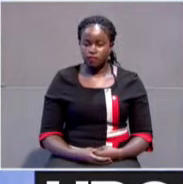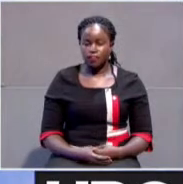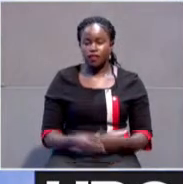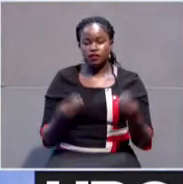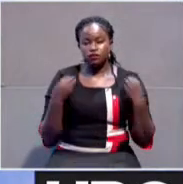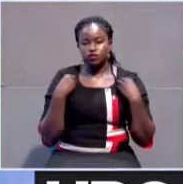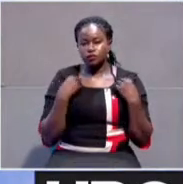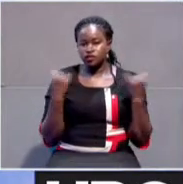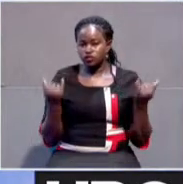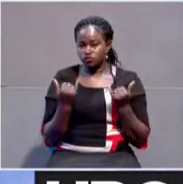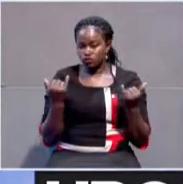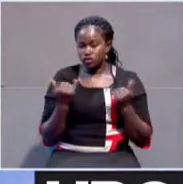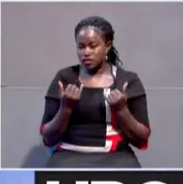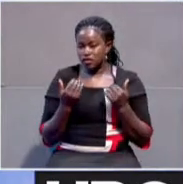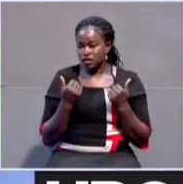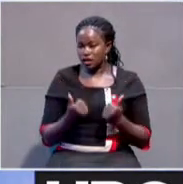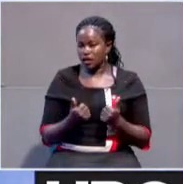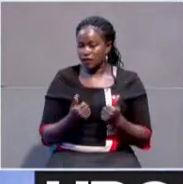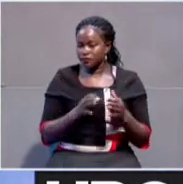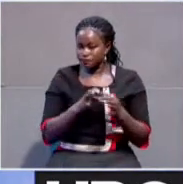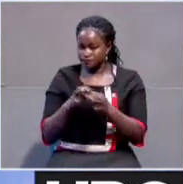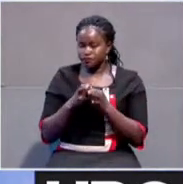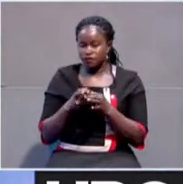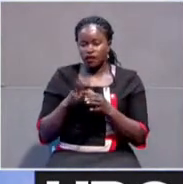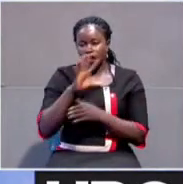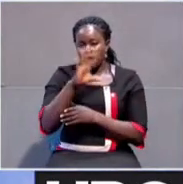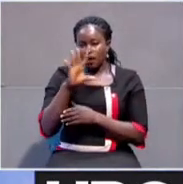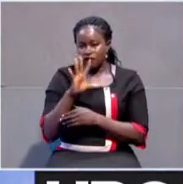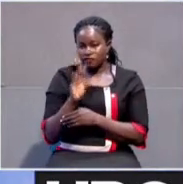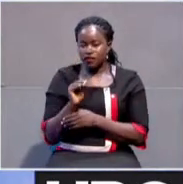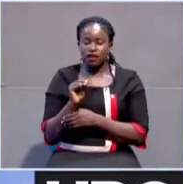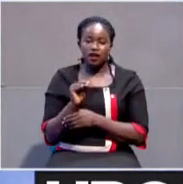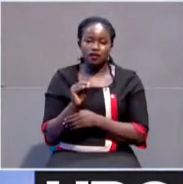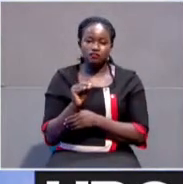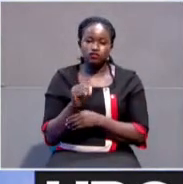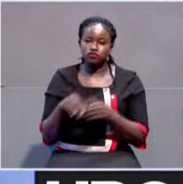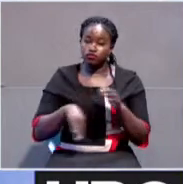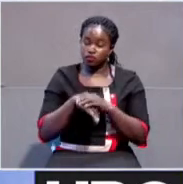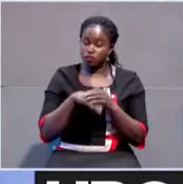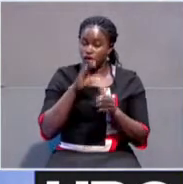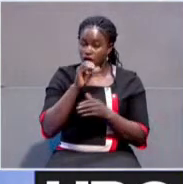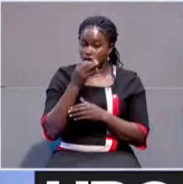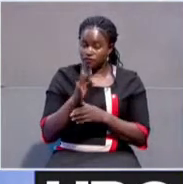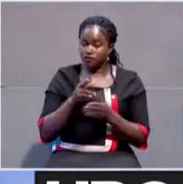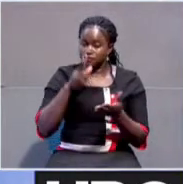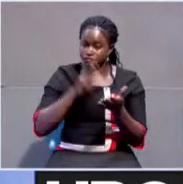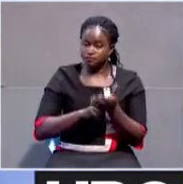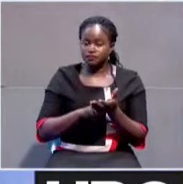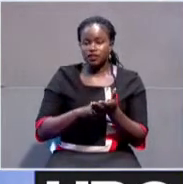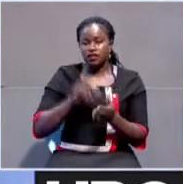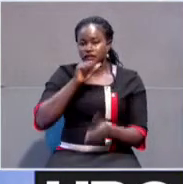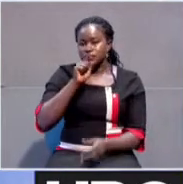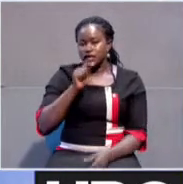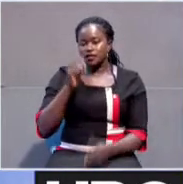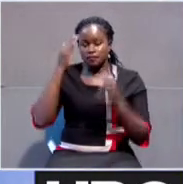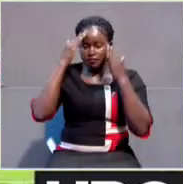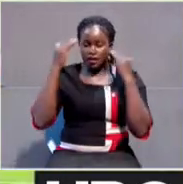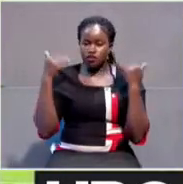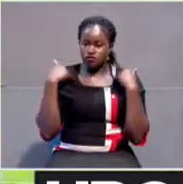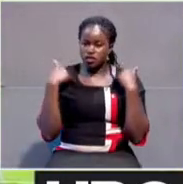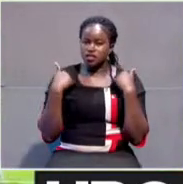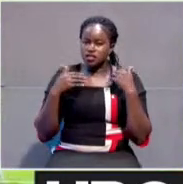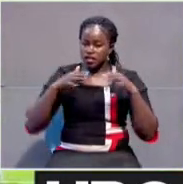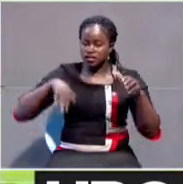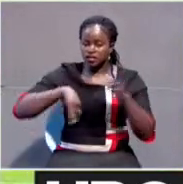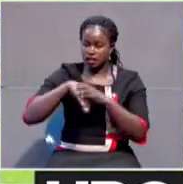in the world of sports, Confederation of Africa Football, CAF, has approved St. Mary's Stadium in Chitende as one of the stadiums